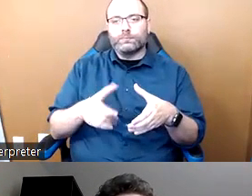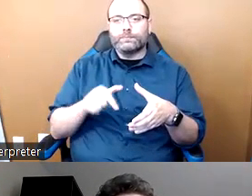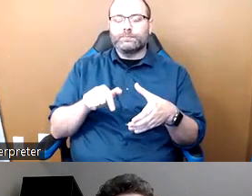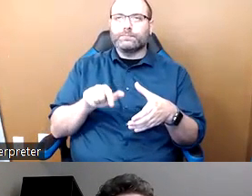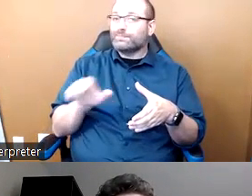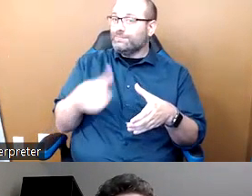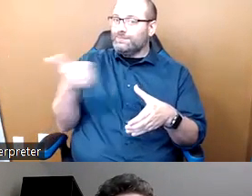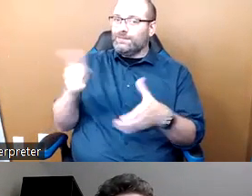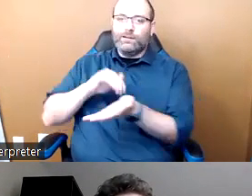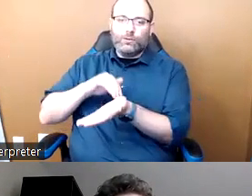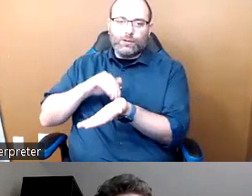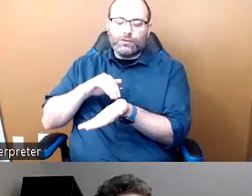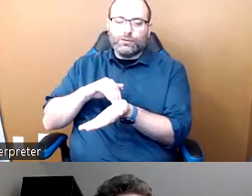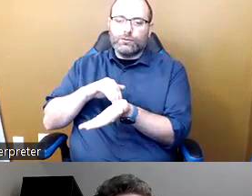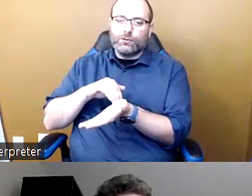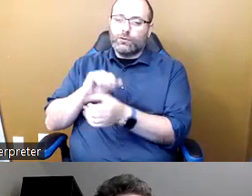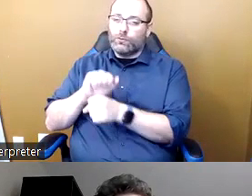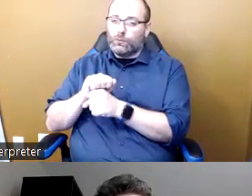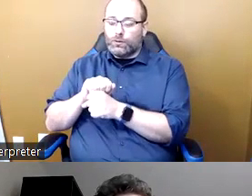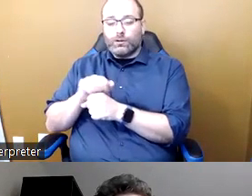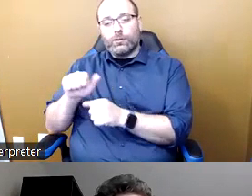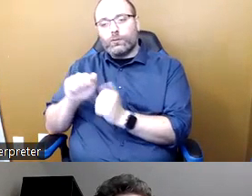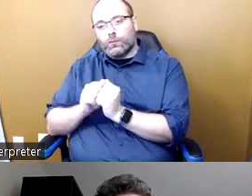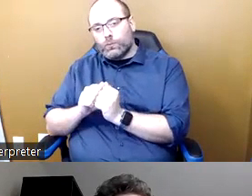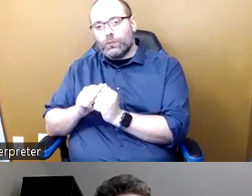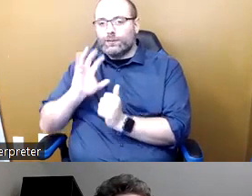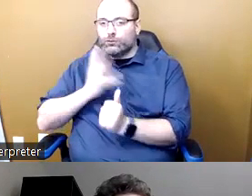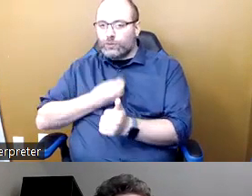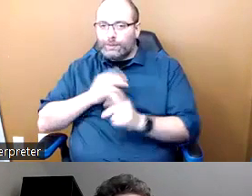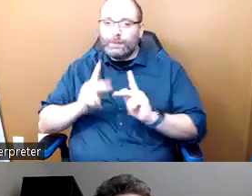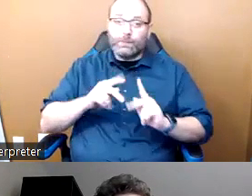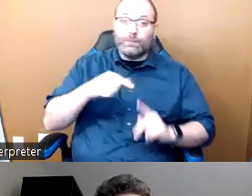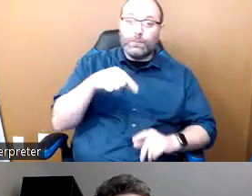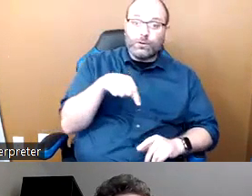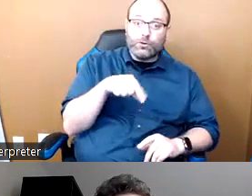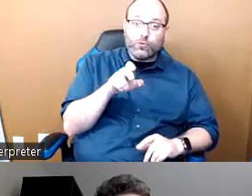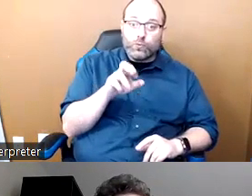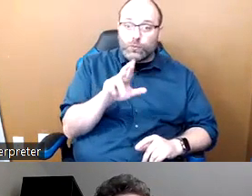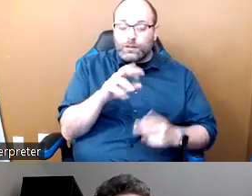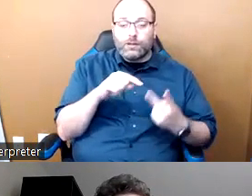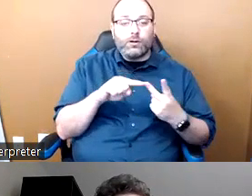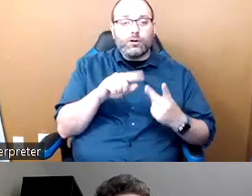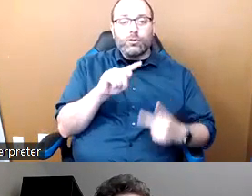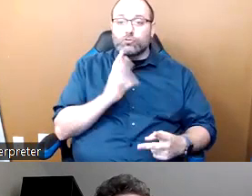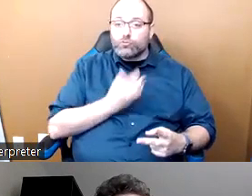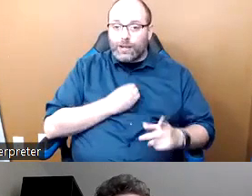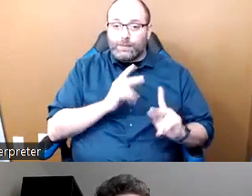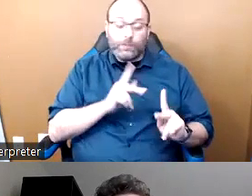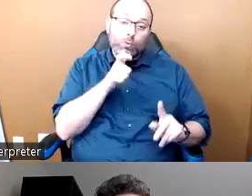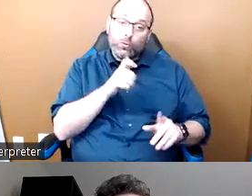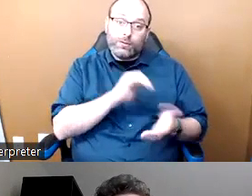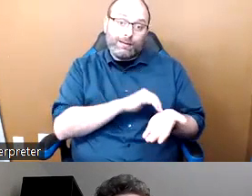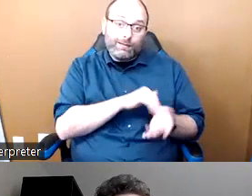other clinicians working with trans folks who are queer or trans themselves, who are also clinicians, to like talk through cases with.